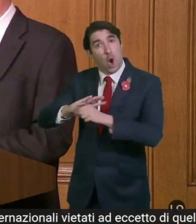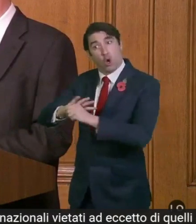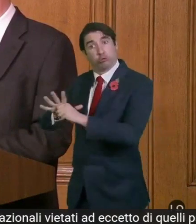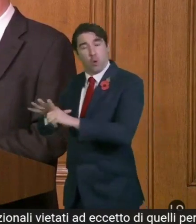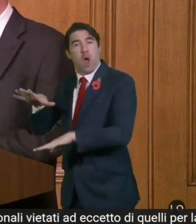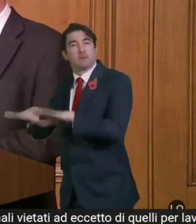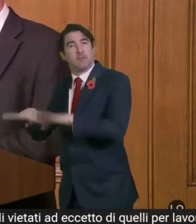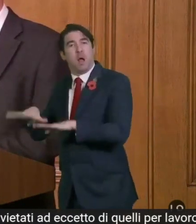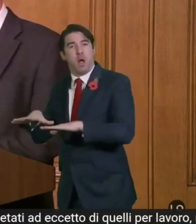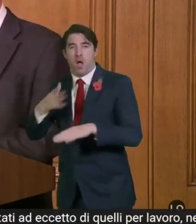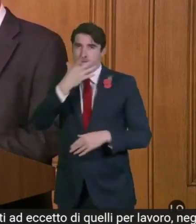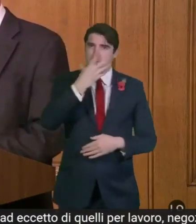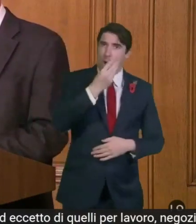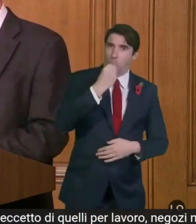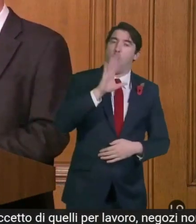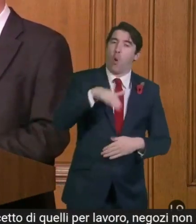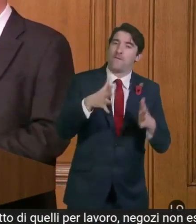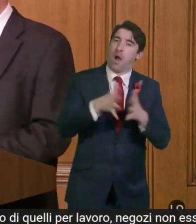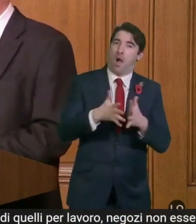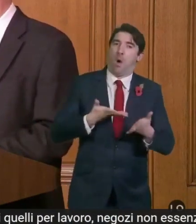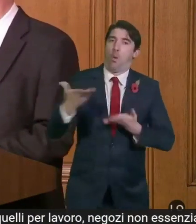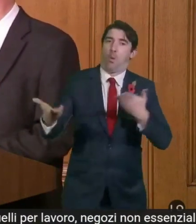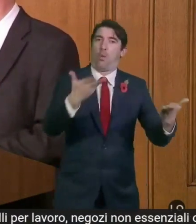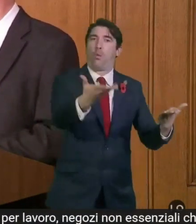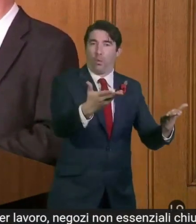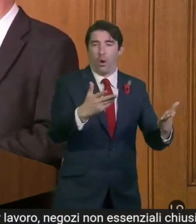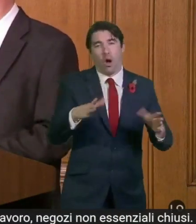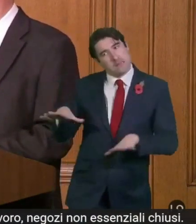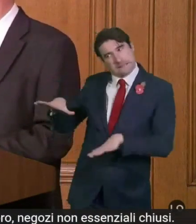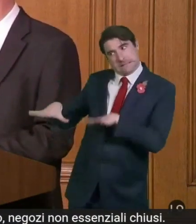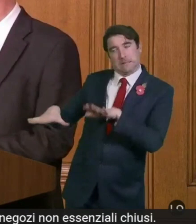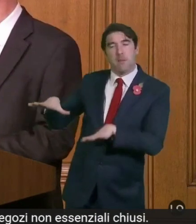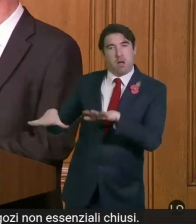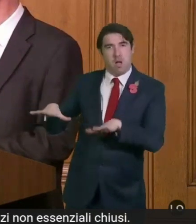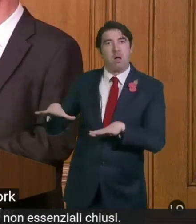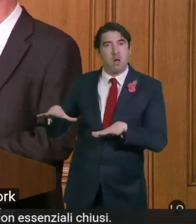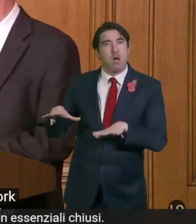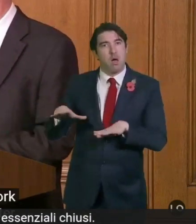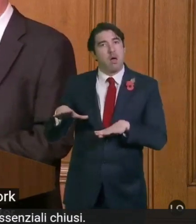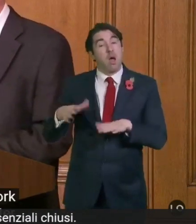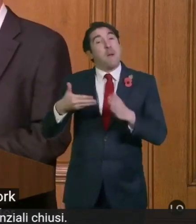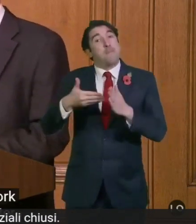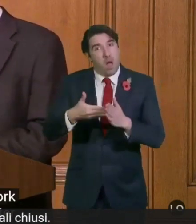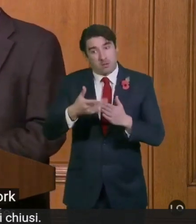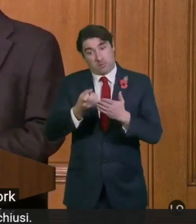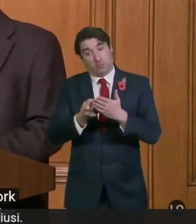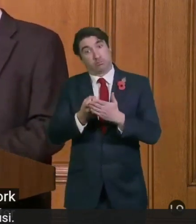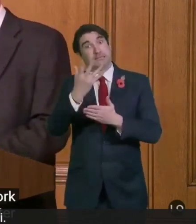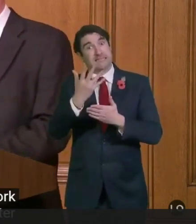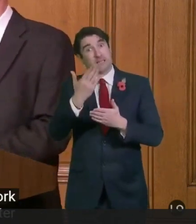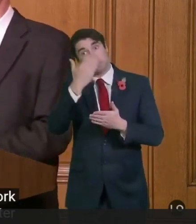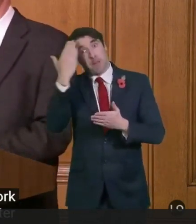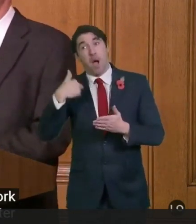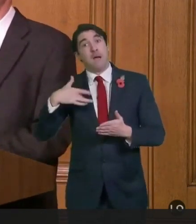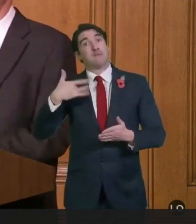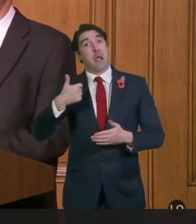the scientific effort that is going on at the moment is absolutely unparalleled. From the UK, with enormous work done through the